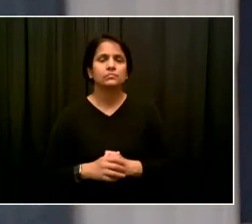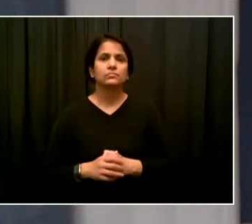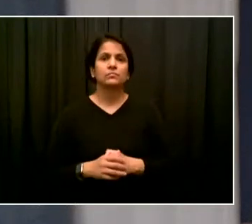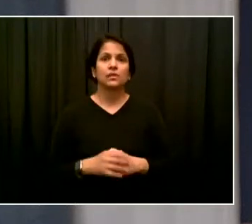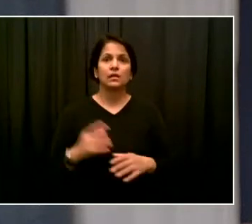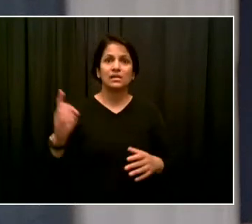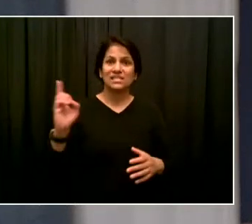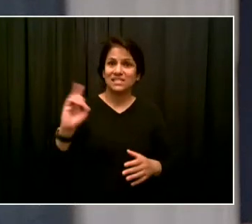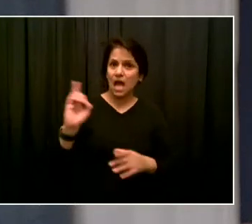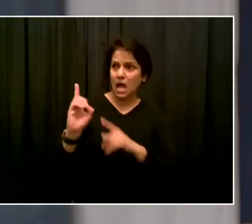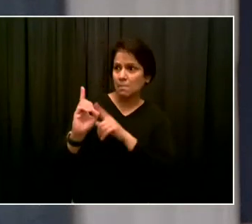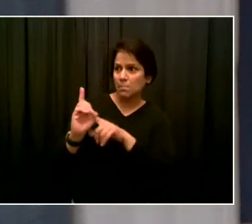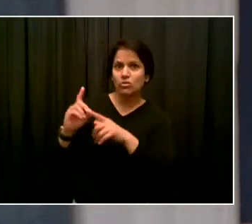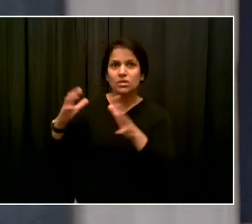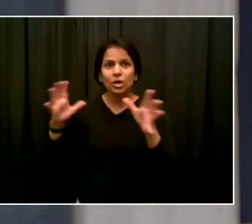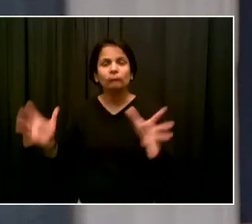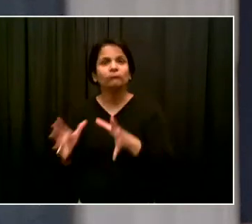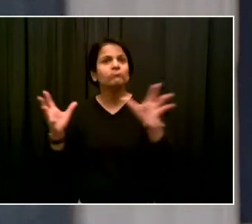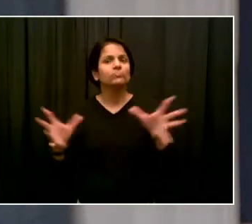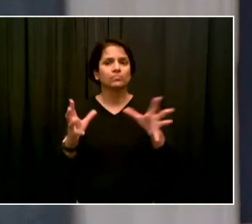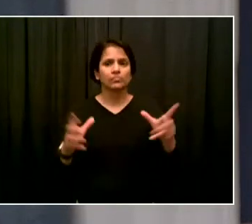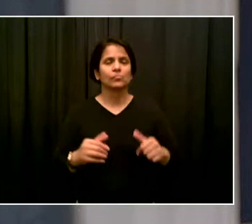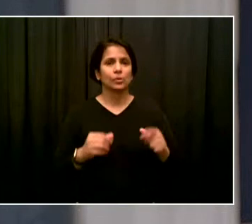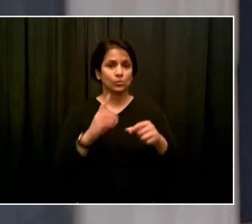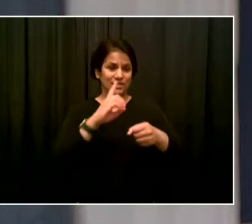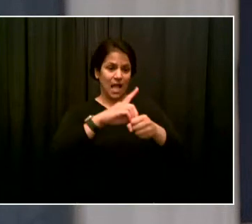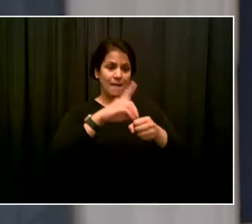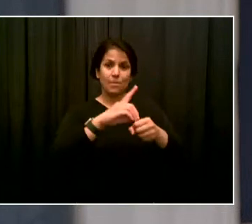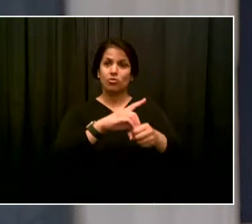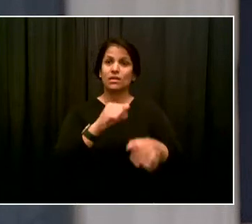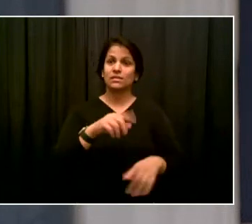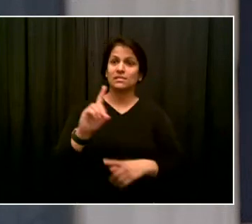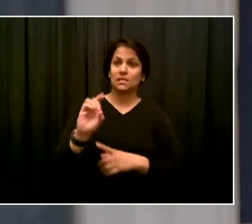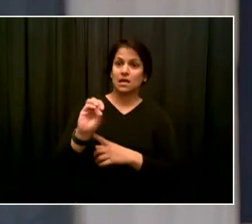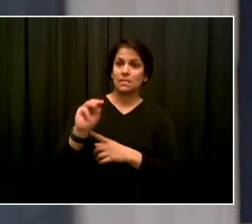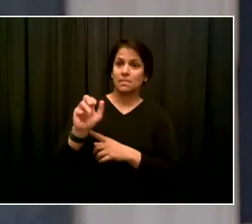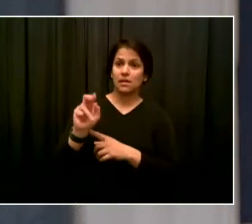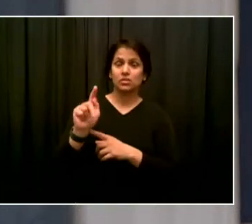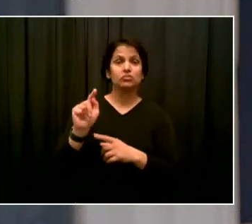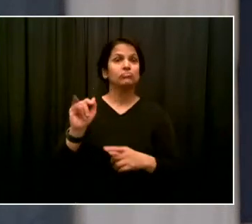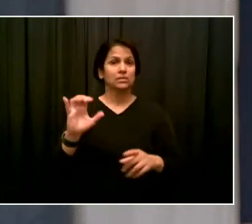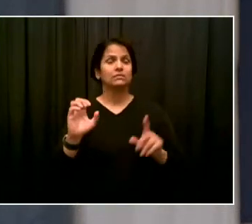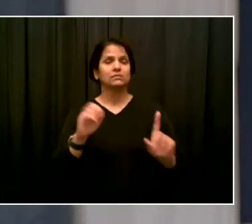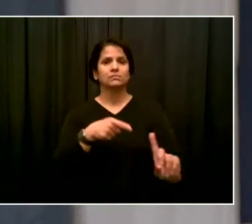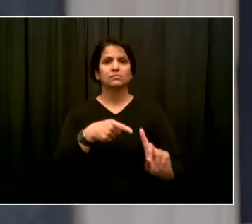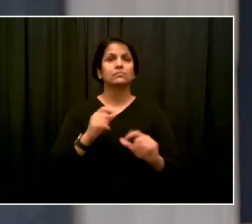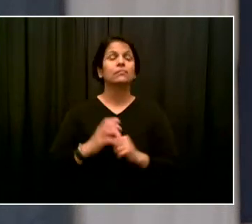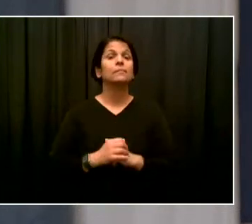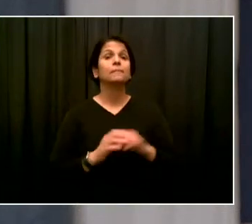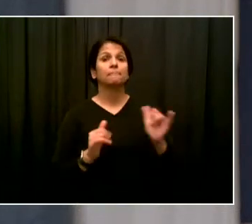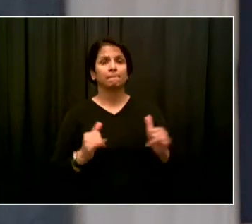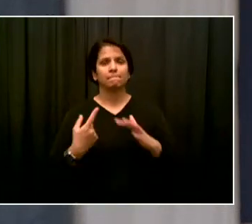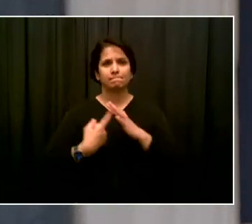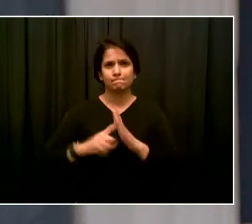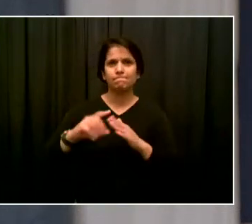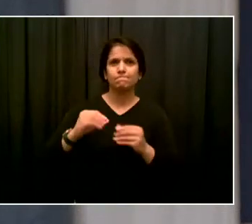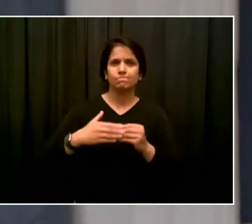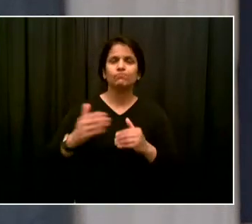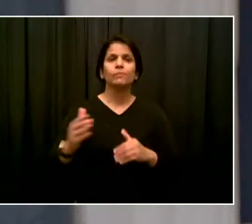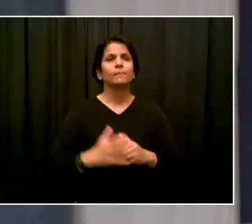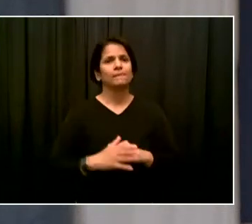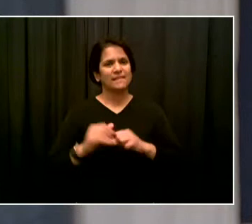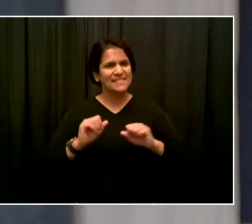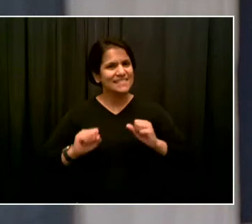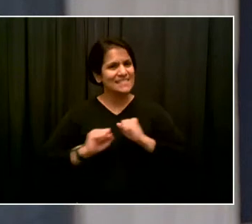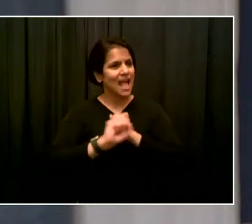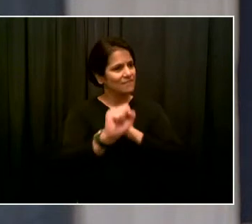and other partners, will roll out a citywide media and outreach campaign to reach all New Yorkers who are eligible to vote in the